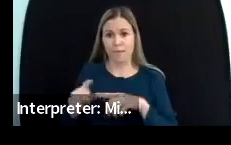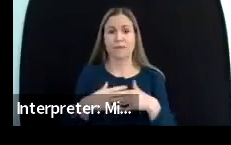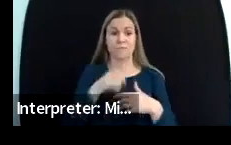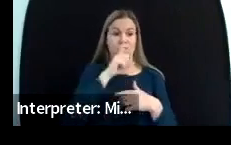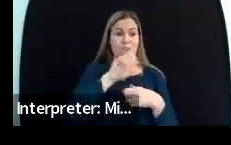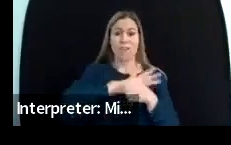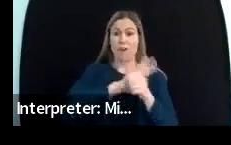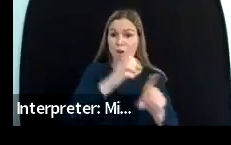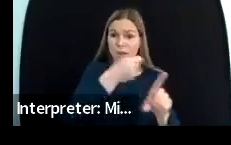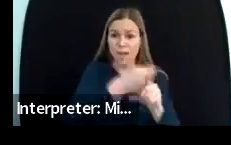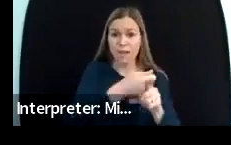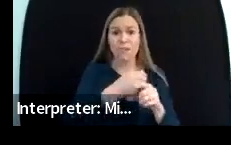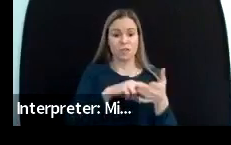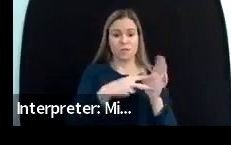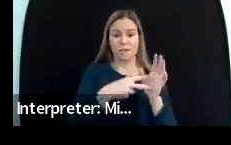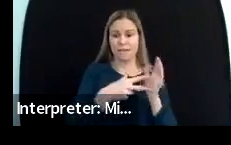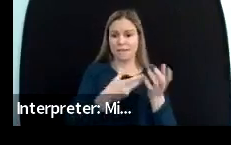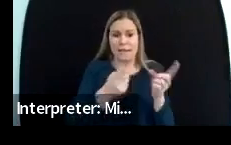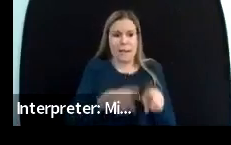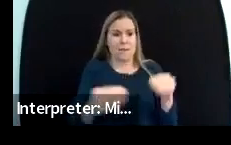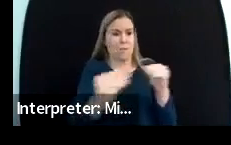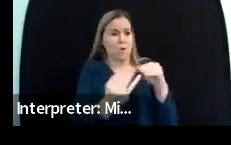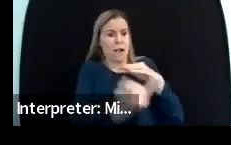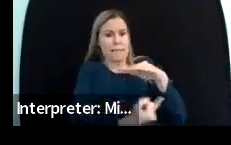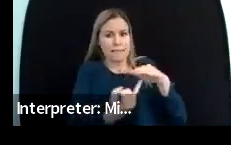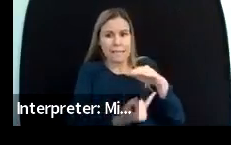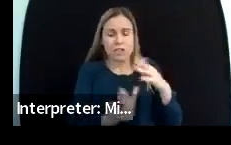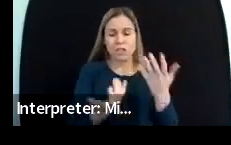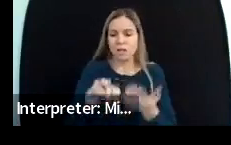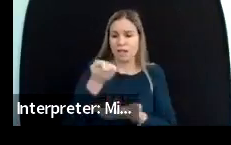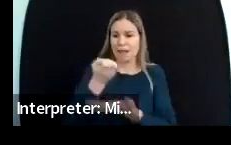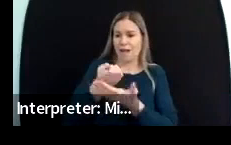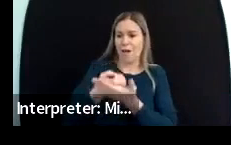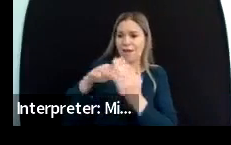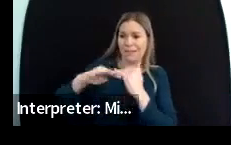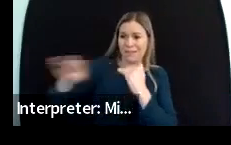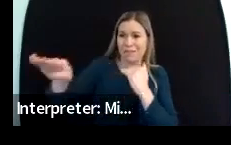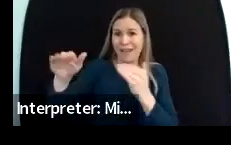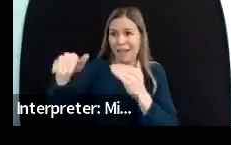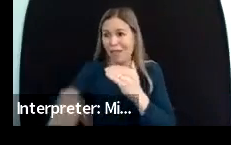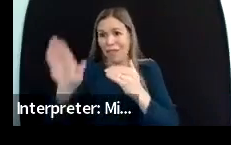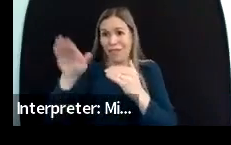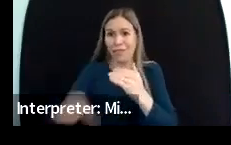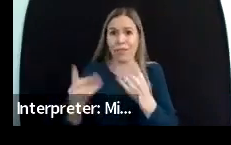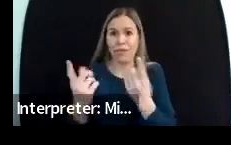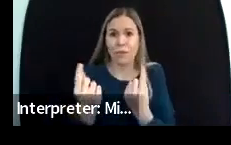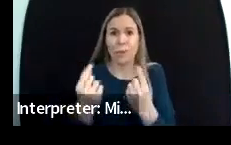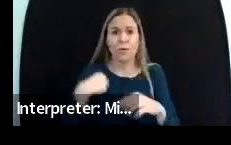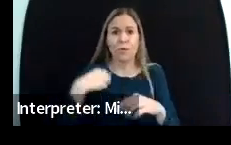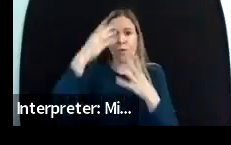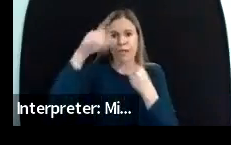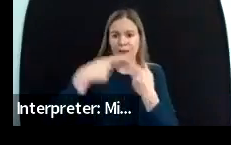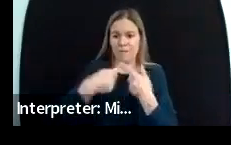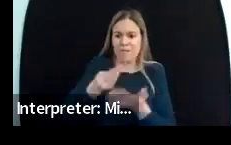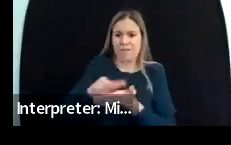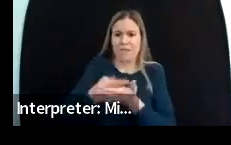greater isolation. There were economic stability concerns. So we're thinking about that economic piece. You